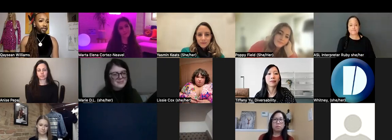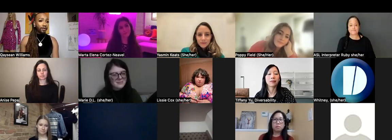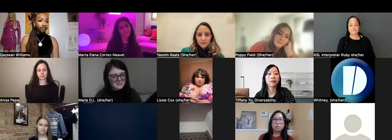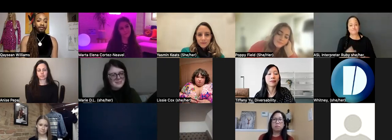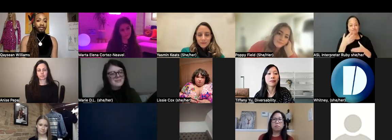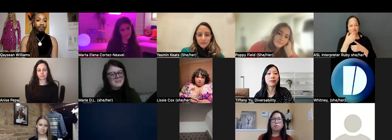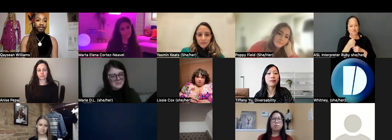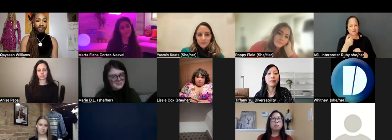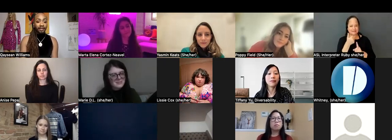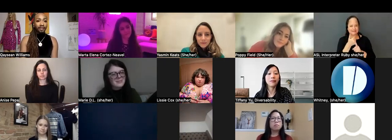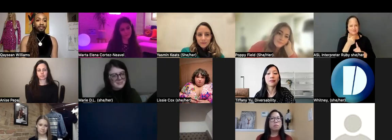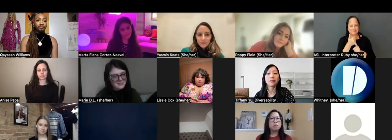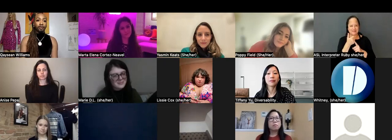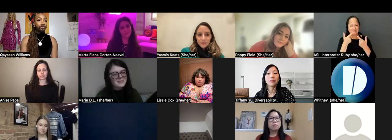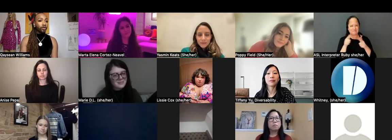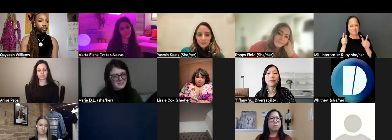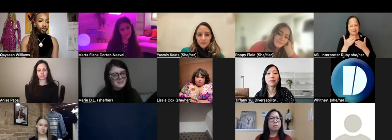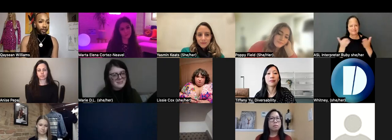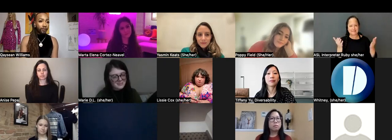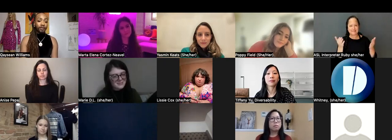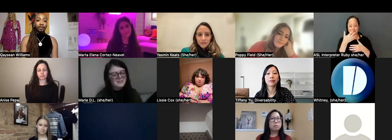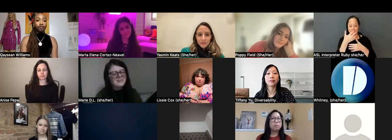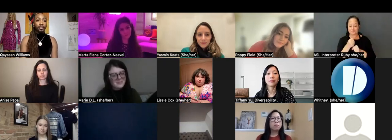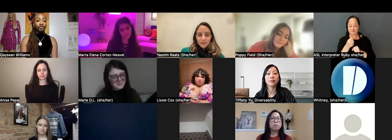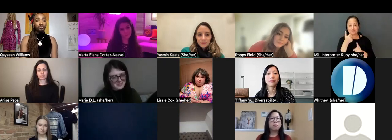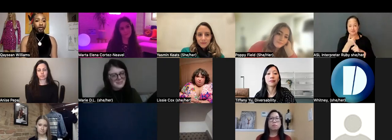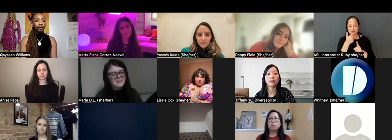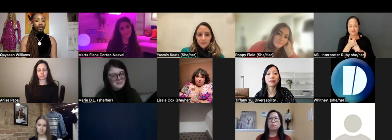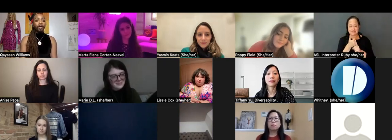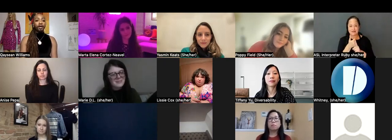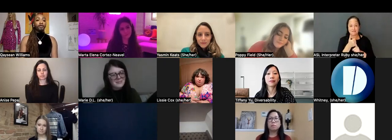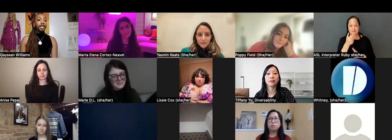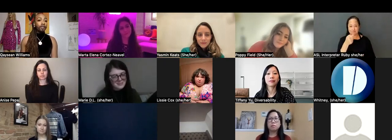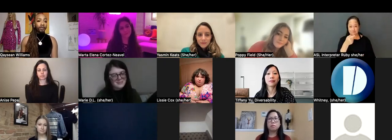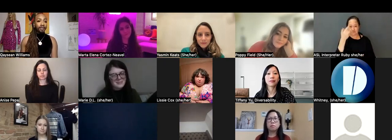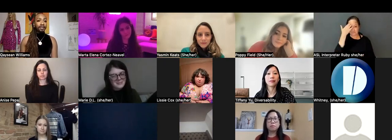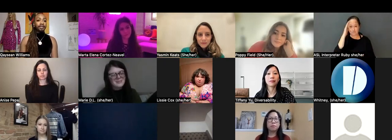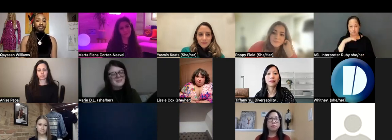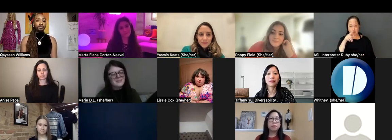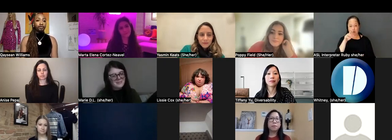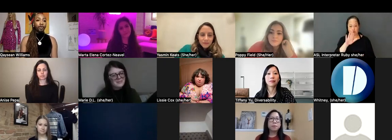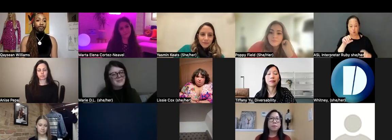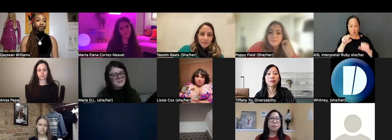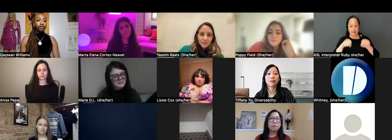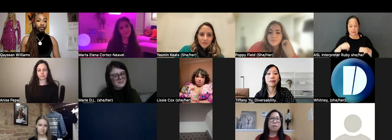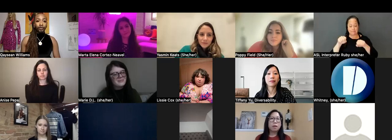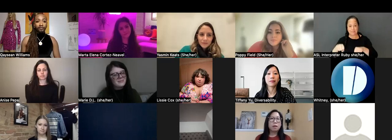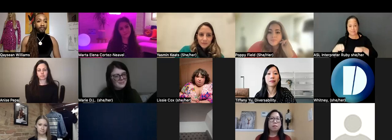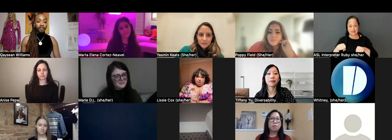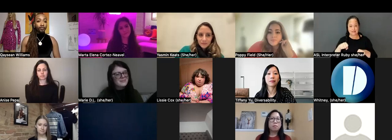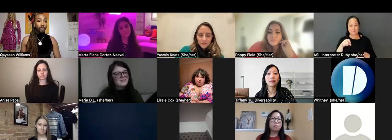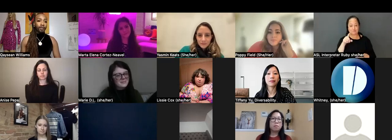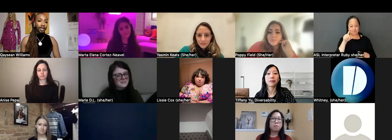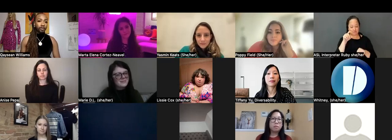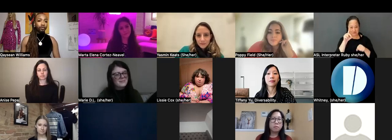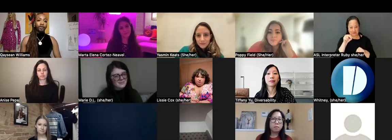in yourself, because that's the biggest thing. As long as you trust yourself, and as long as you know your capabilities, and you know that you can do whatever it is